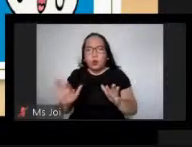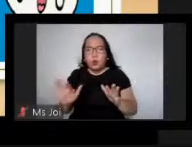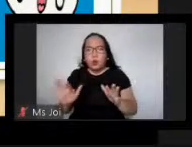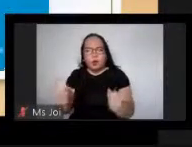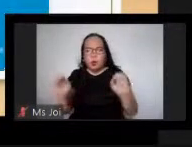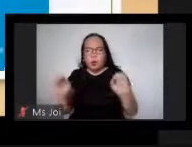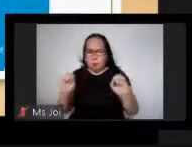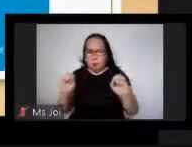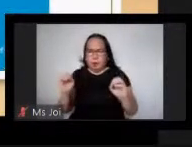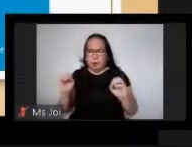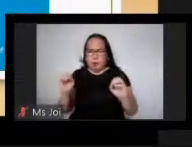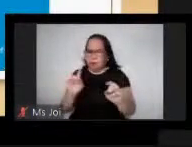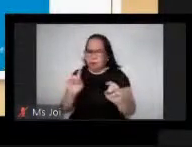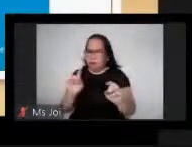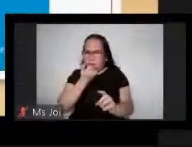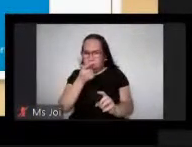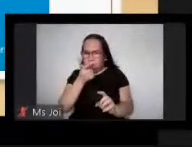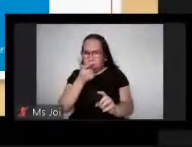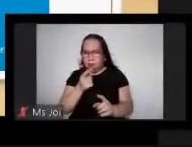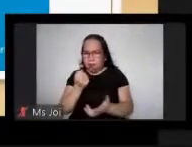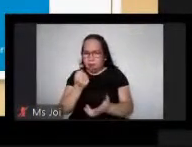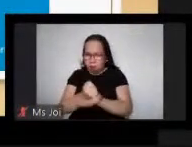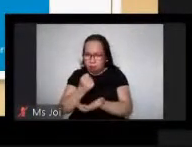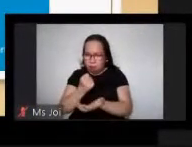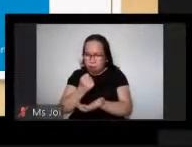some things to remember?